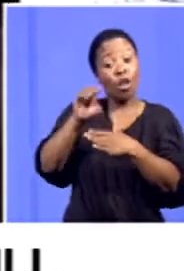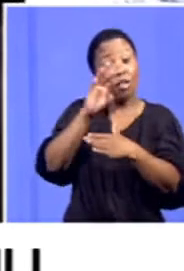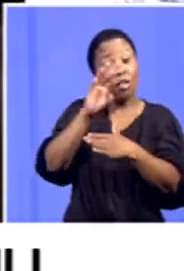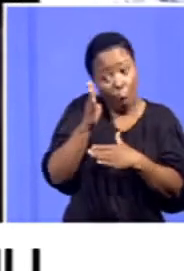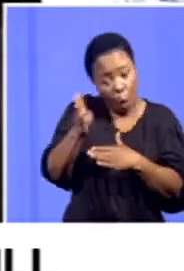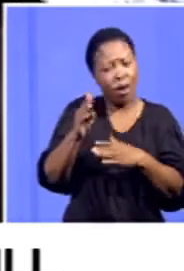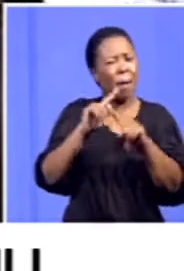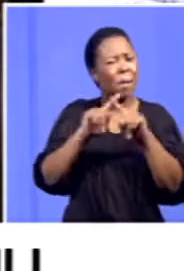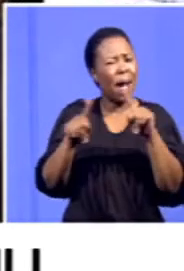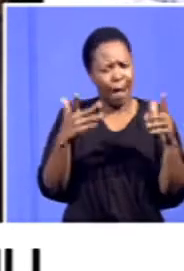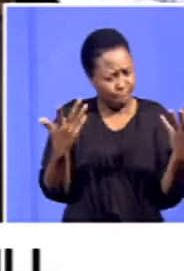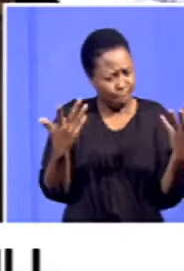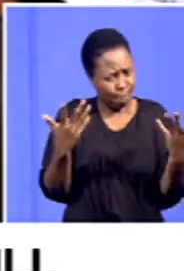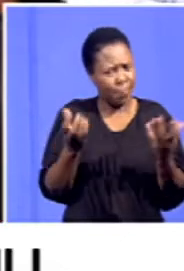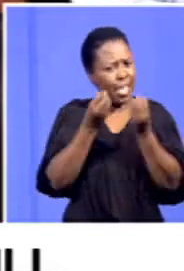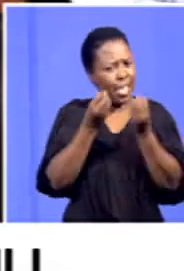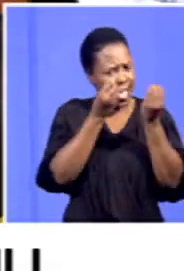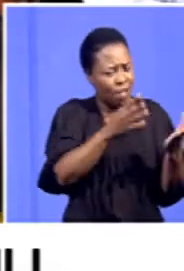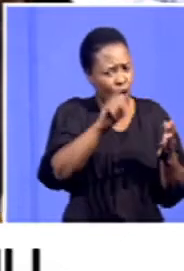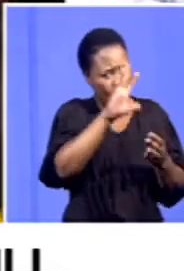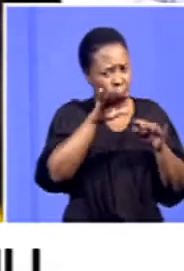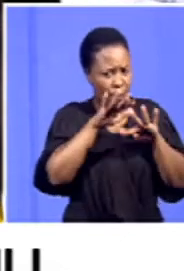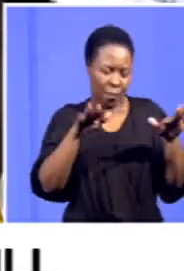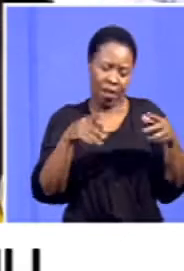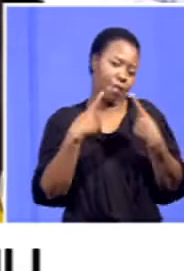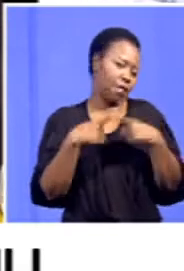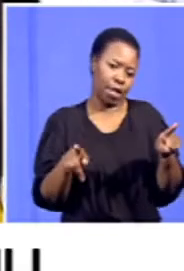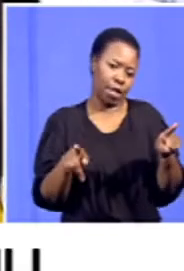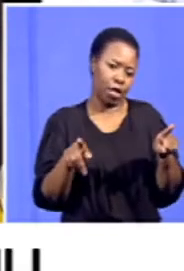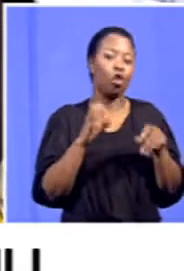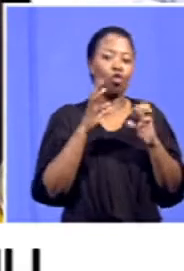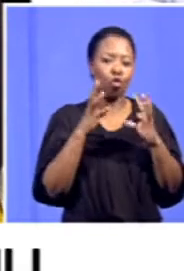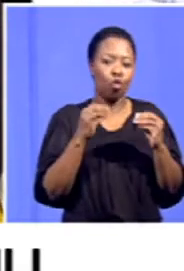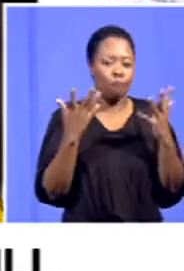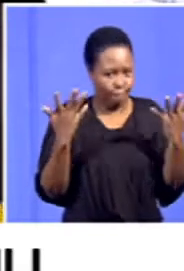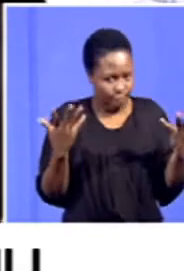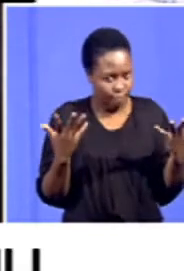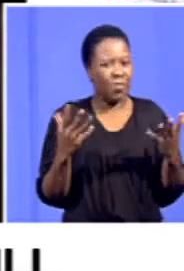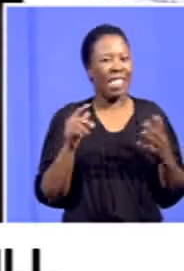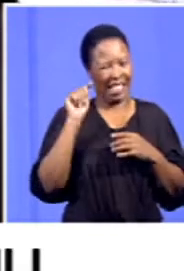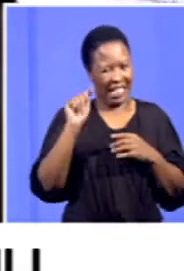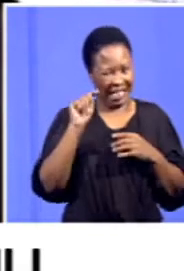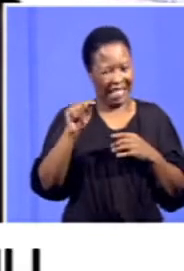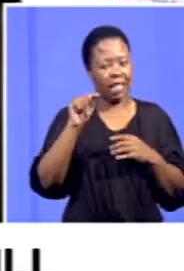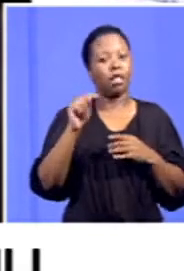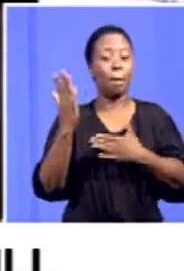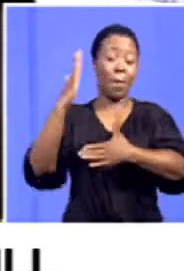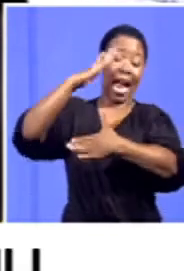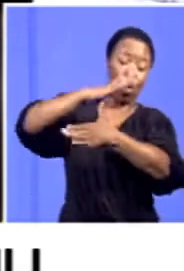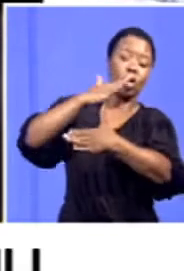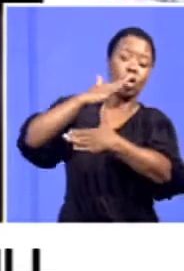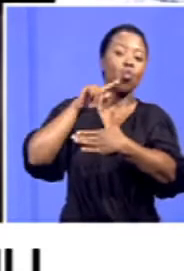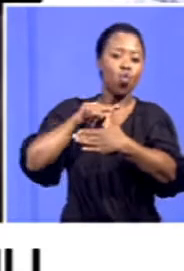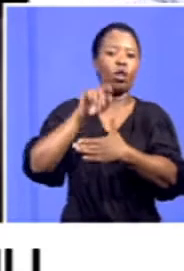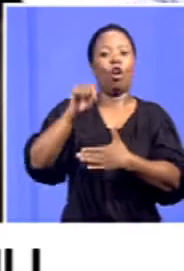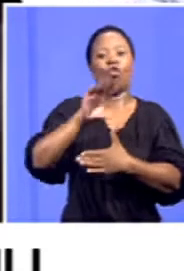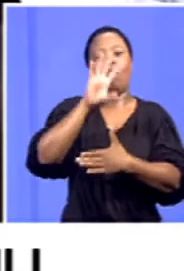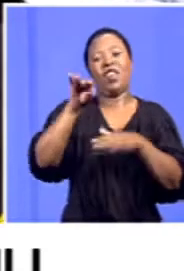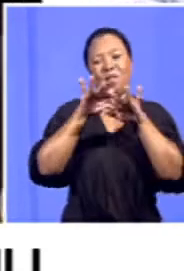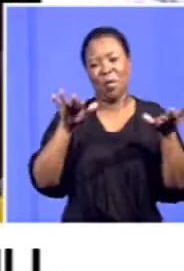being given to South Africans. And so it is, yes, a put South Africans first outlook that we